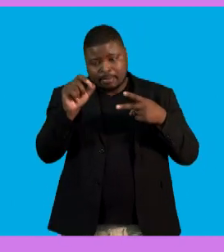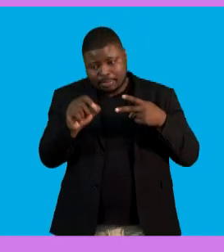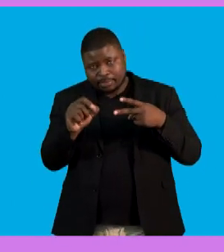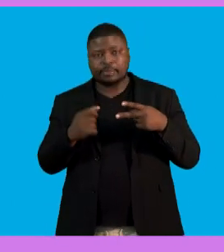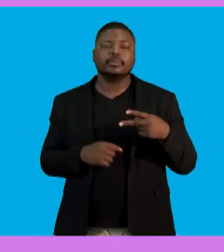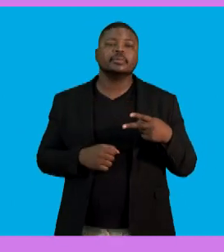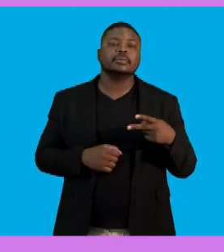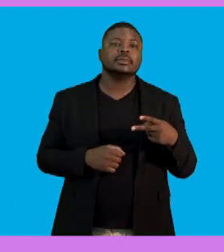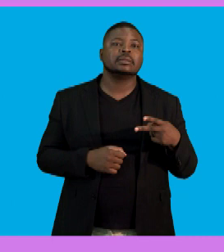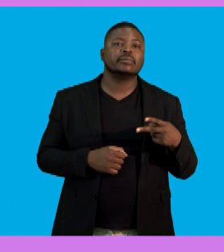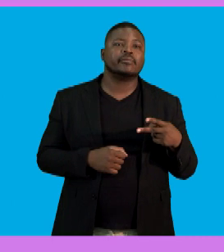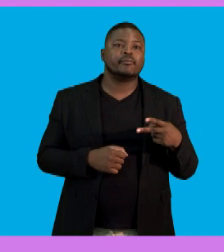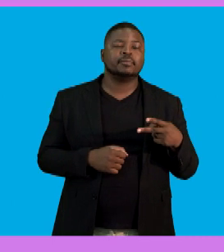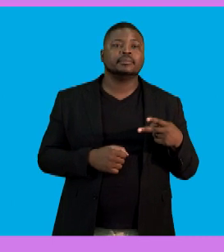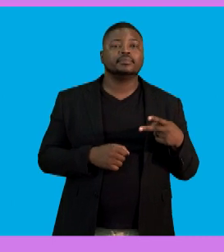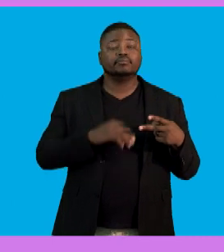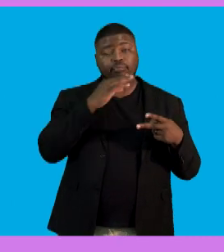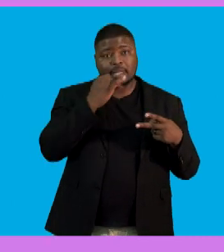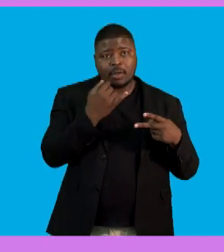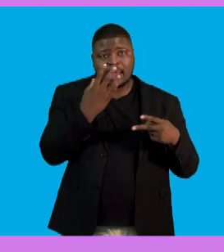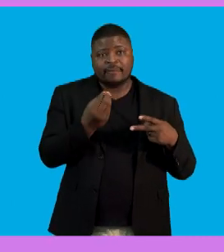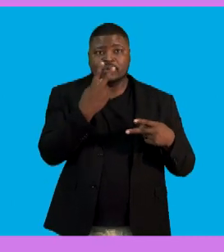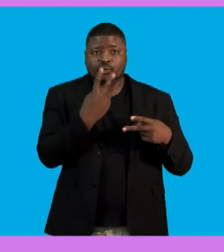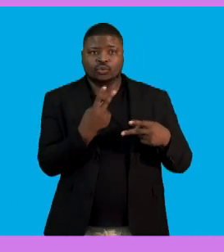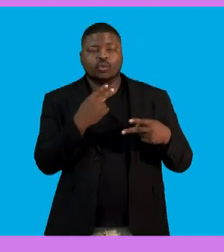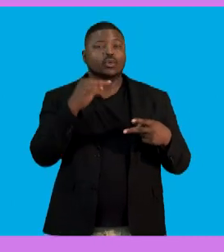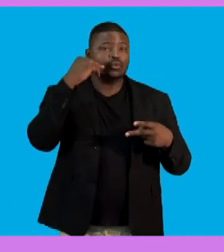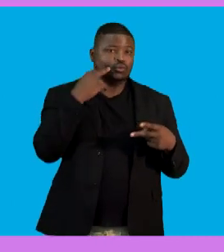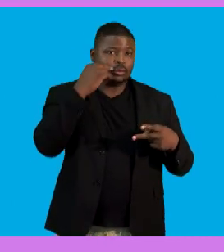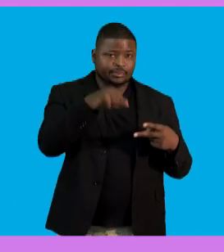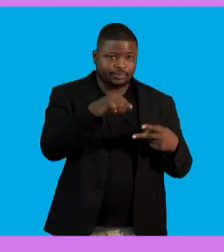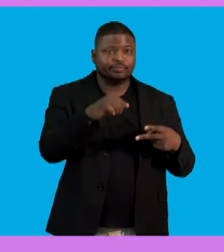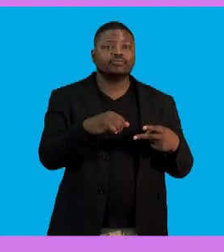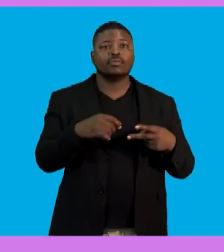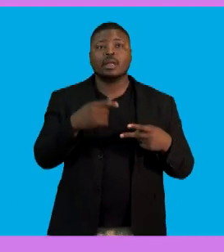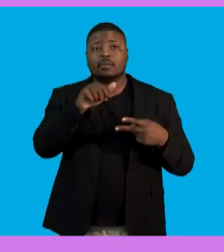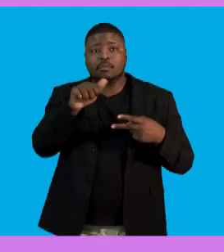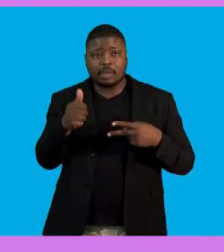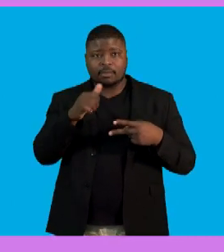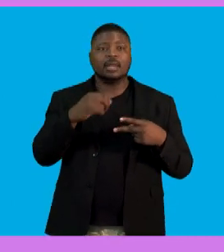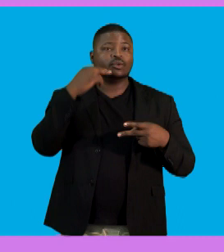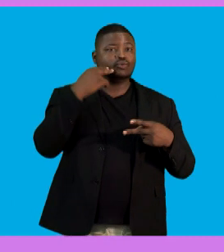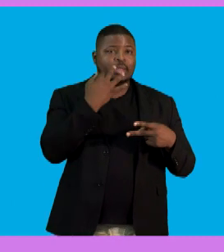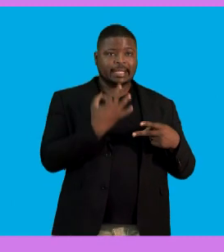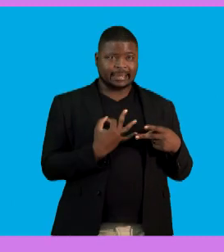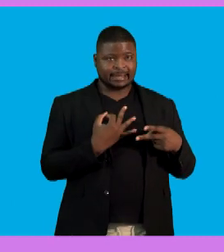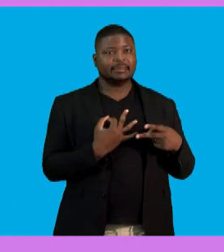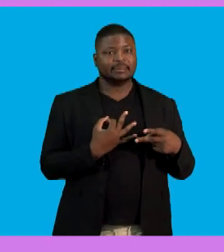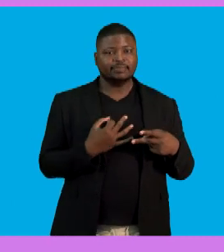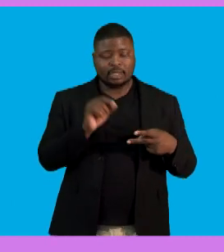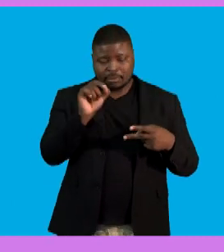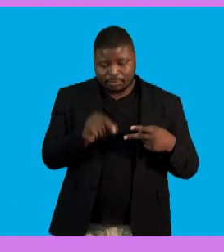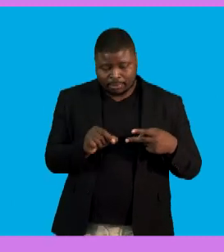it goes next to it, meaning we've got 2 of them. Chocolate 3, that's a new one, the last one, there it